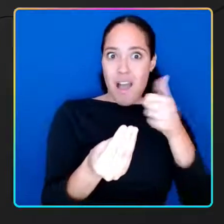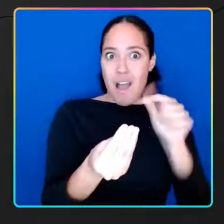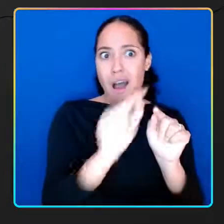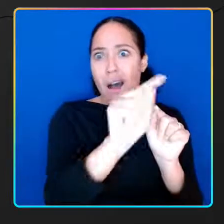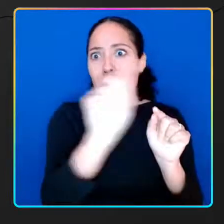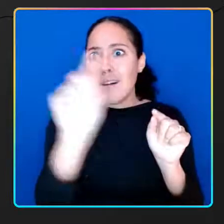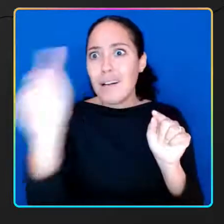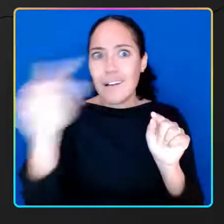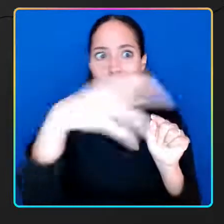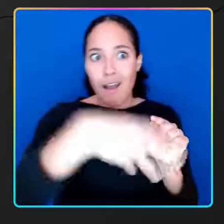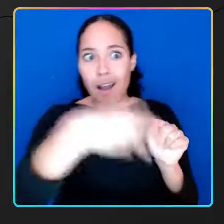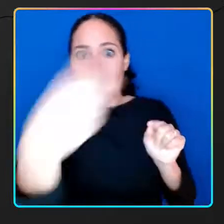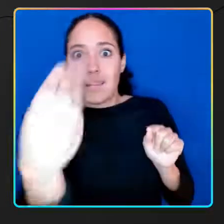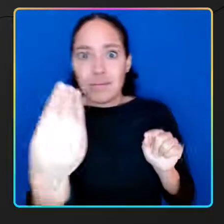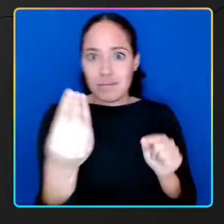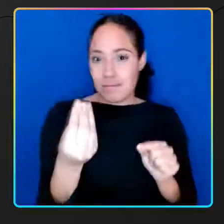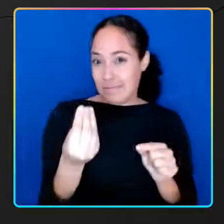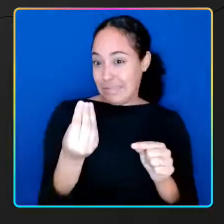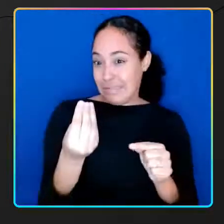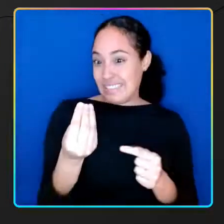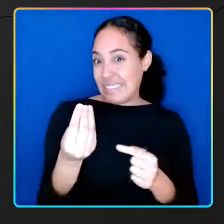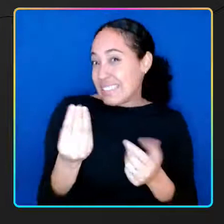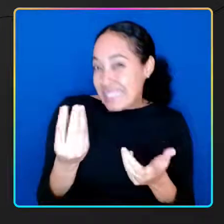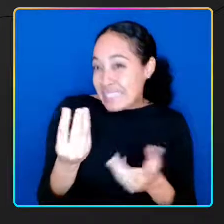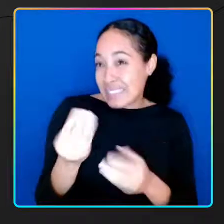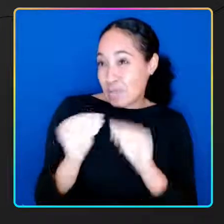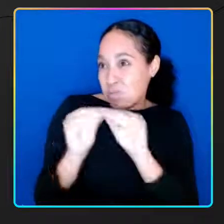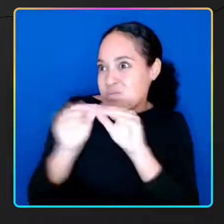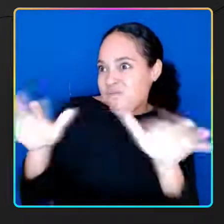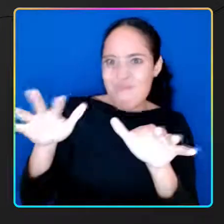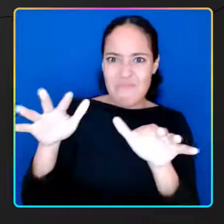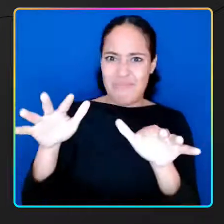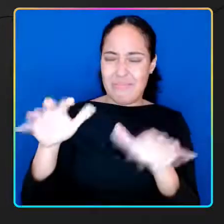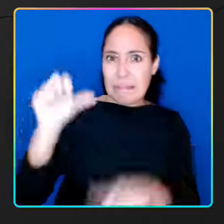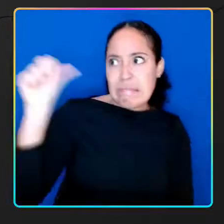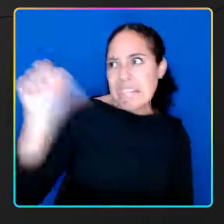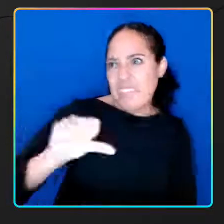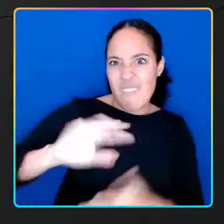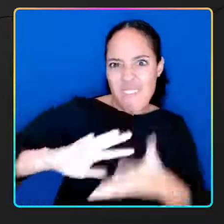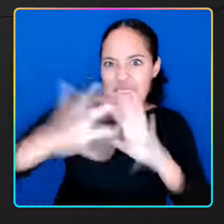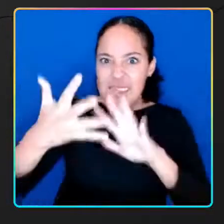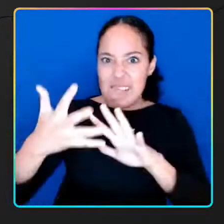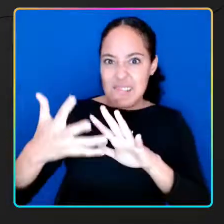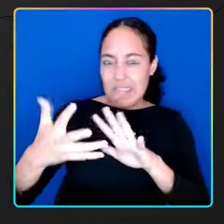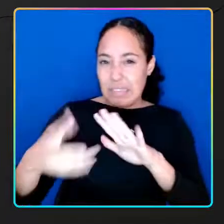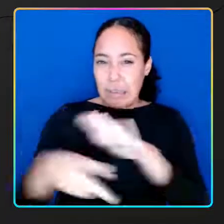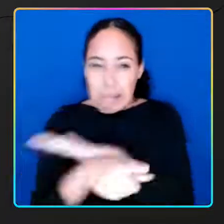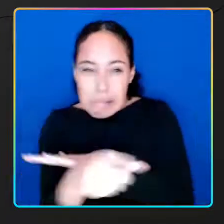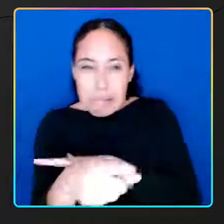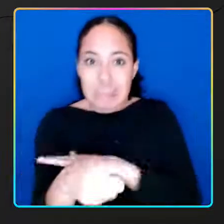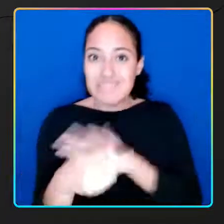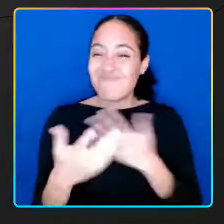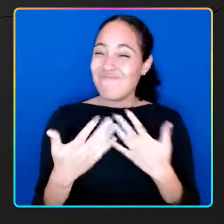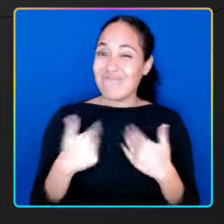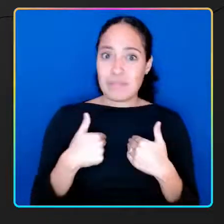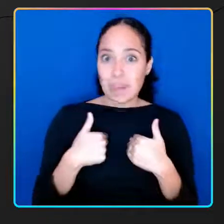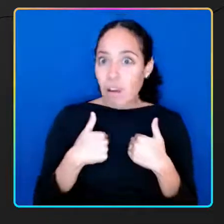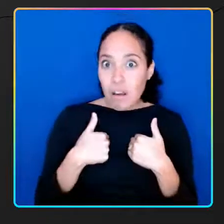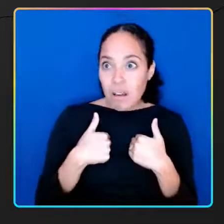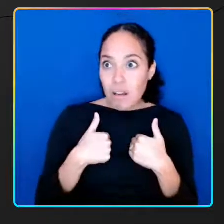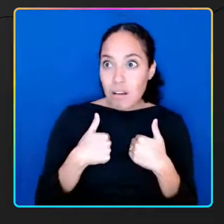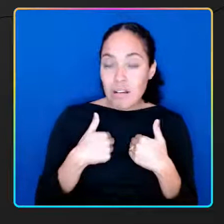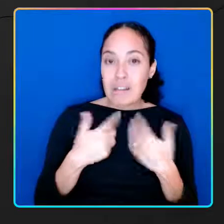intended. I would never want to do it maliciously. Like, it's just not in me to want to do it maliciously. I mean, there are bad actors out